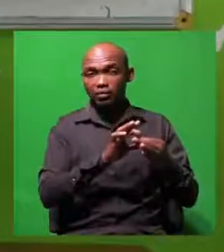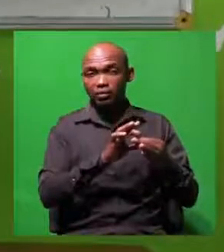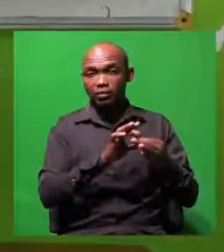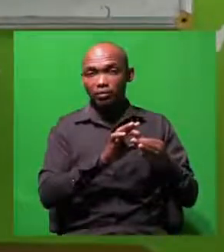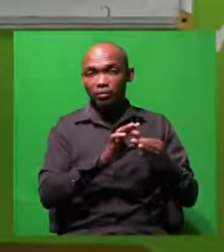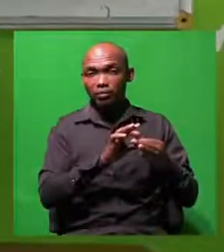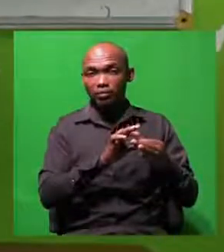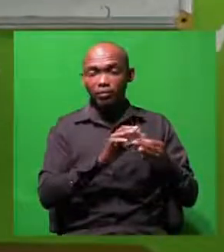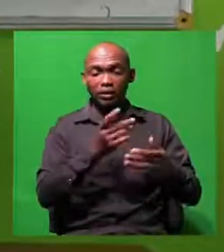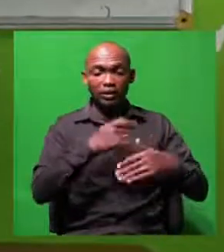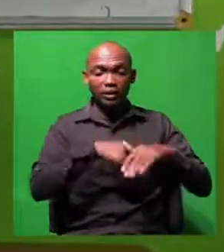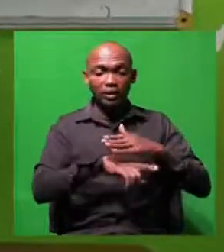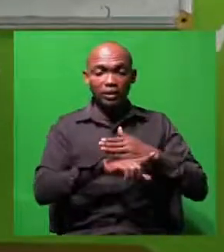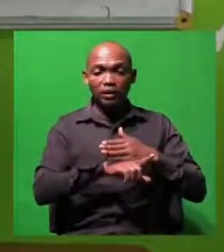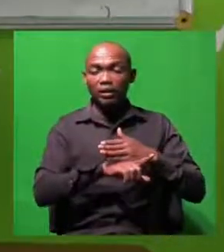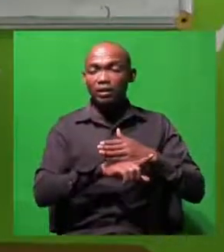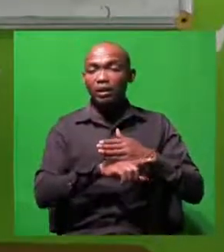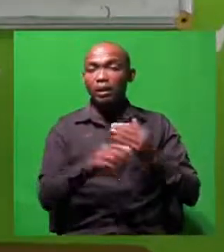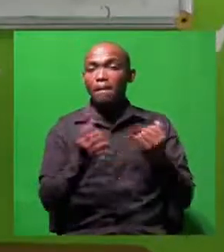engaged